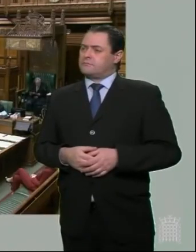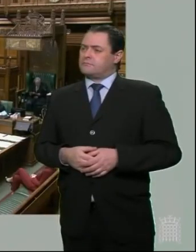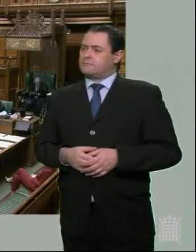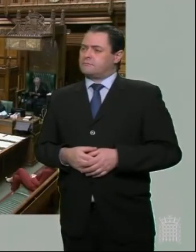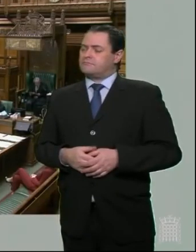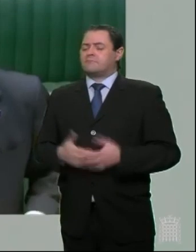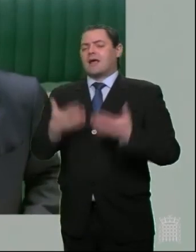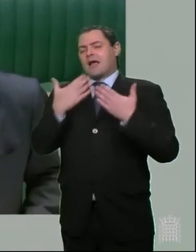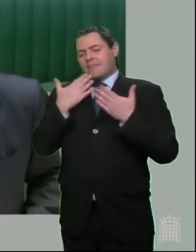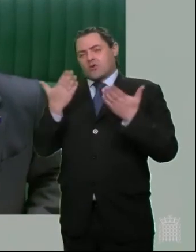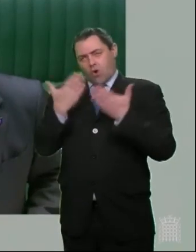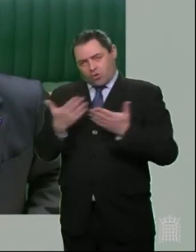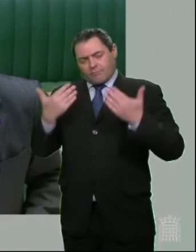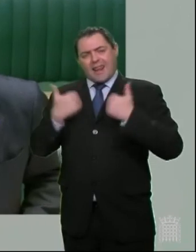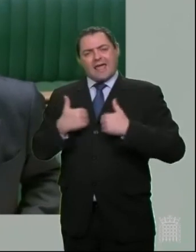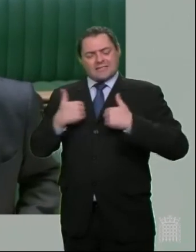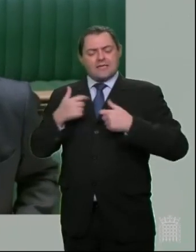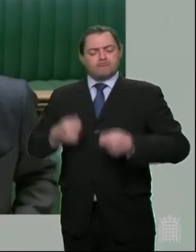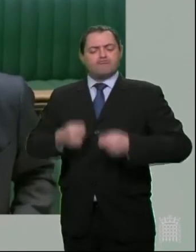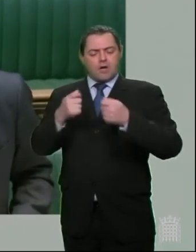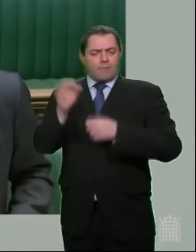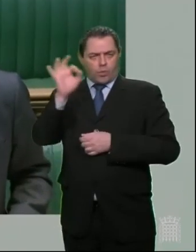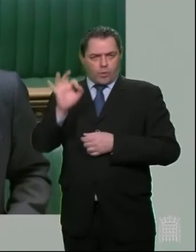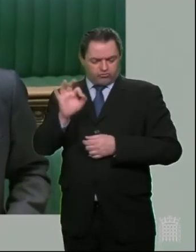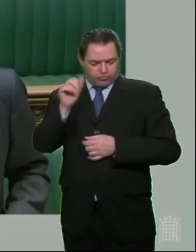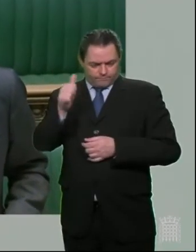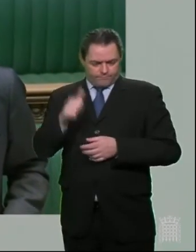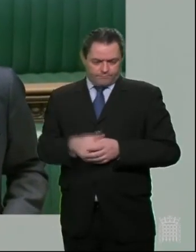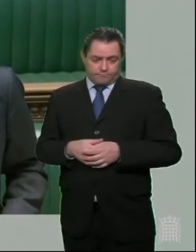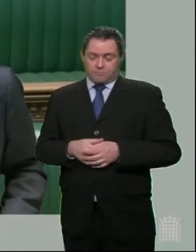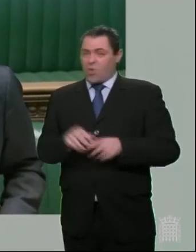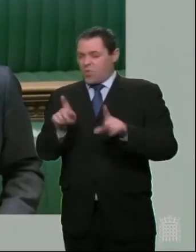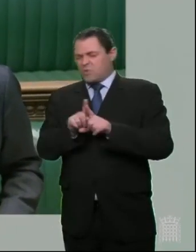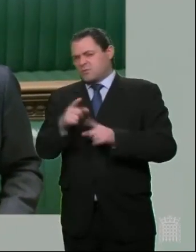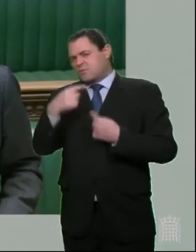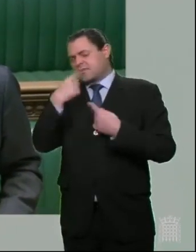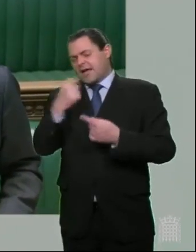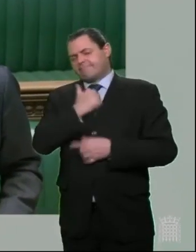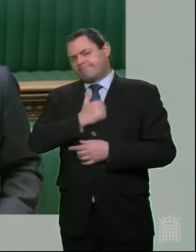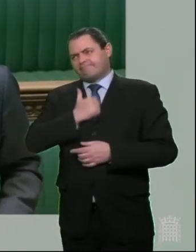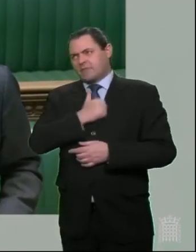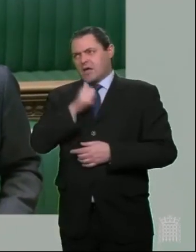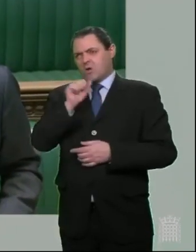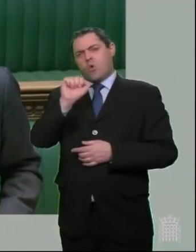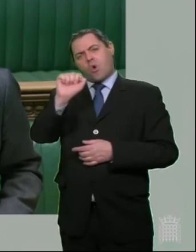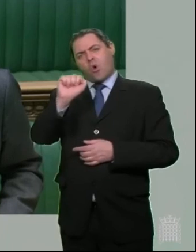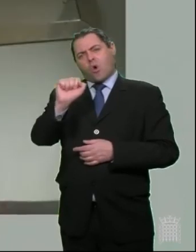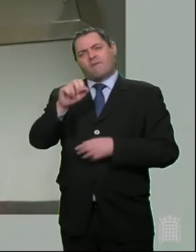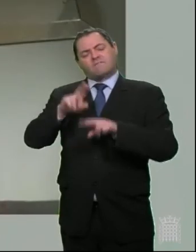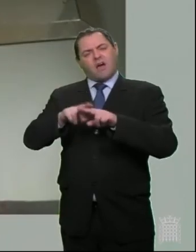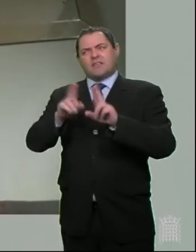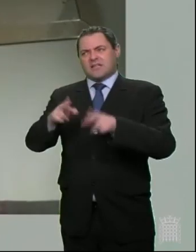I thank the Honourable Lady for raising the question with me, and may I offer her, by the way, my condolences, Mr. Speaker, on the death of her